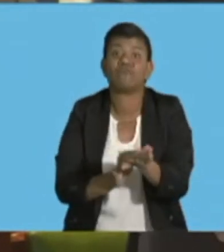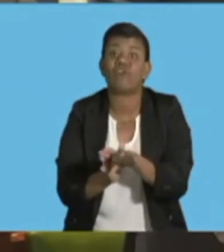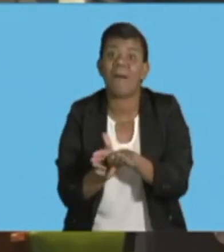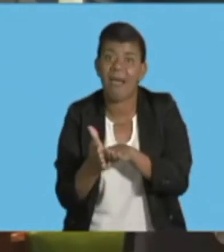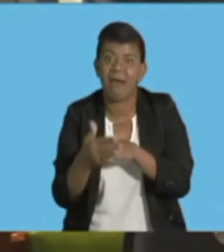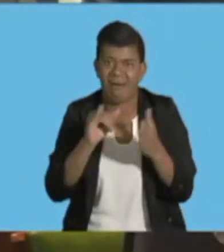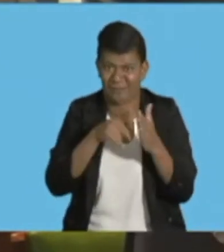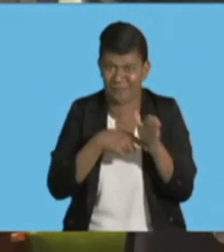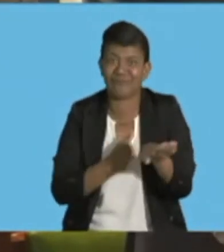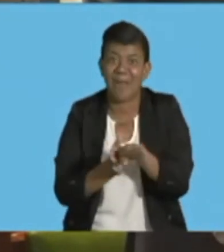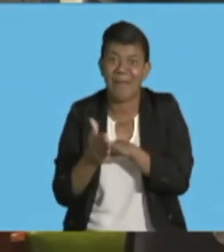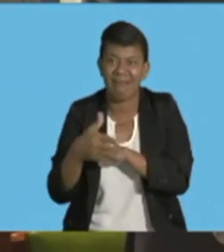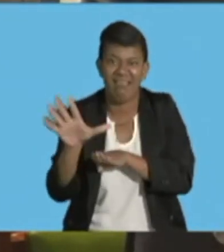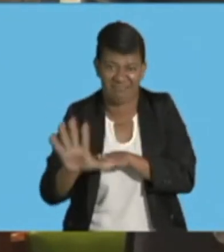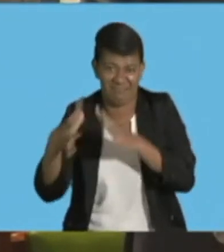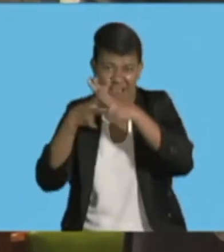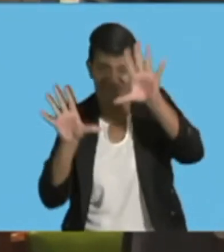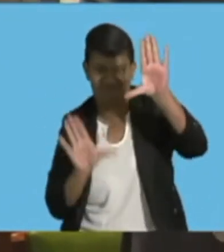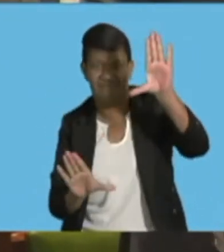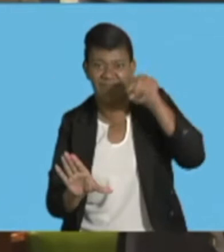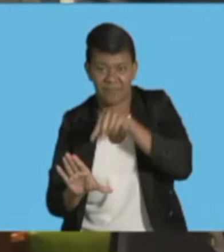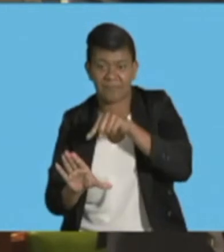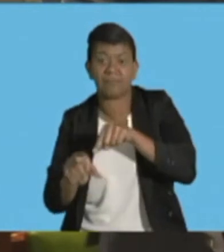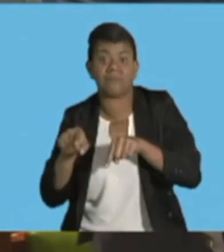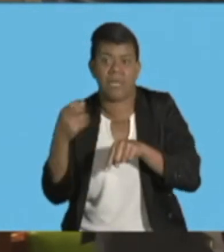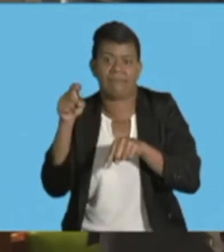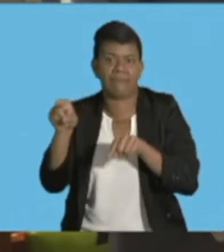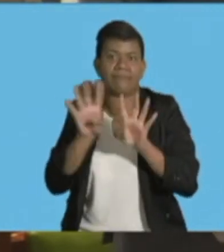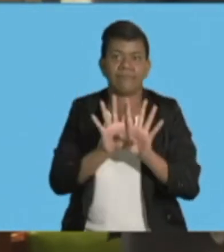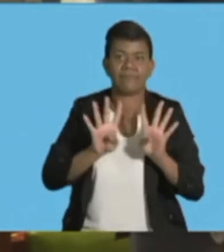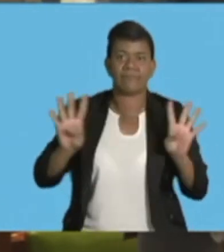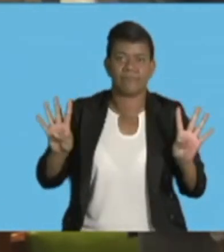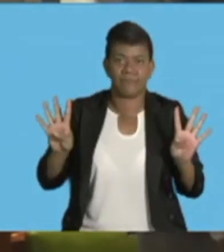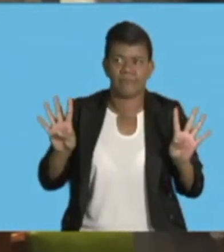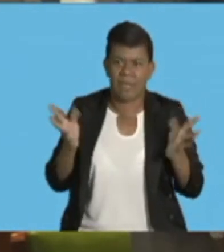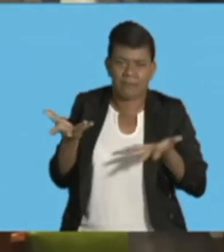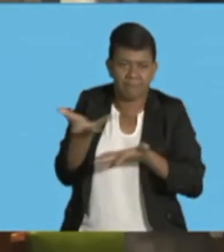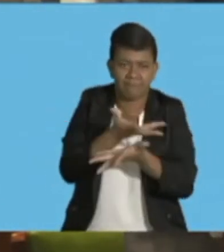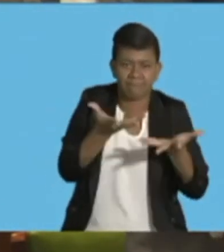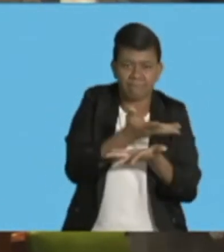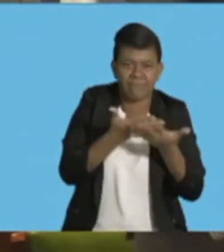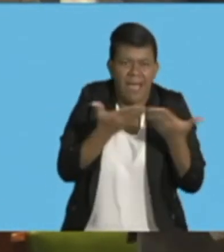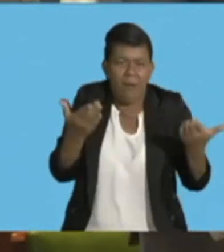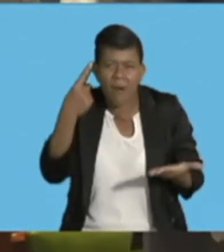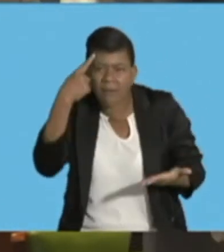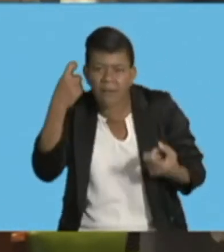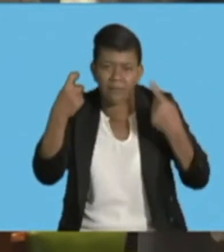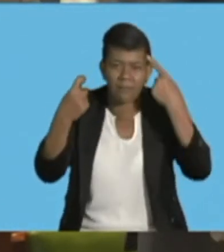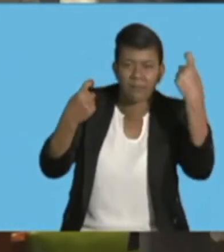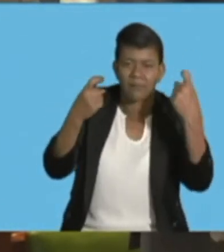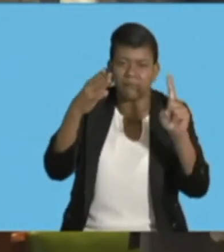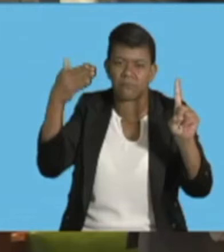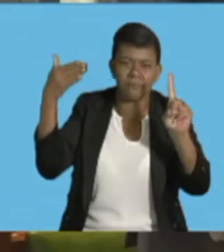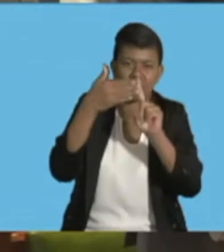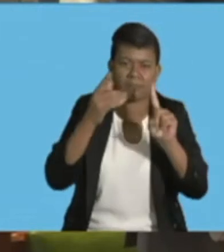for development. The panel discussion discussed innovative approaches being deployed to address problems created by climate